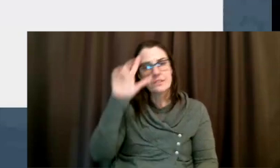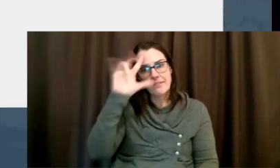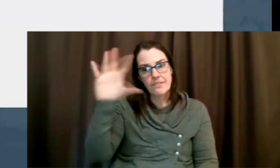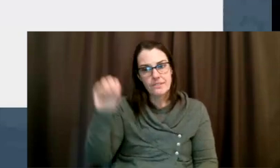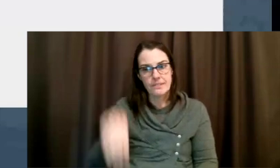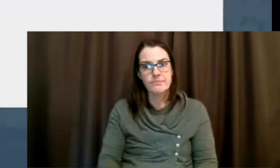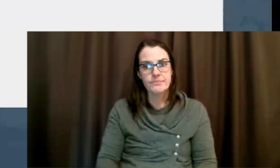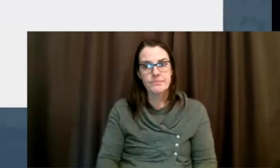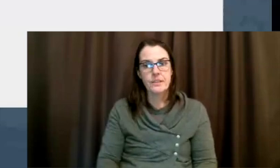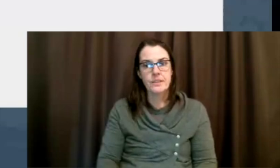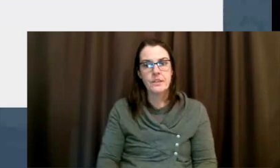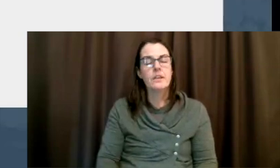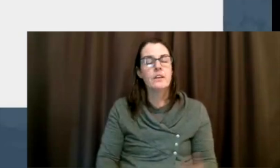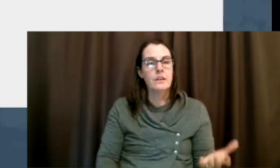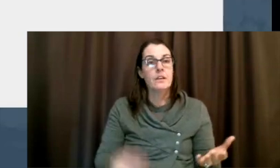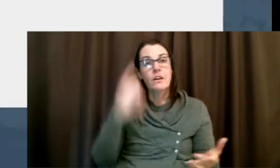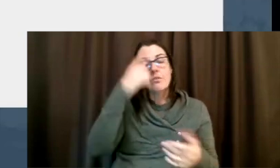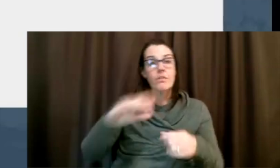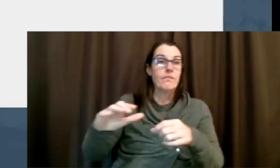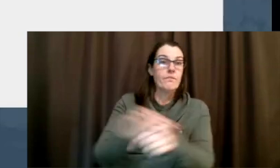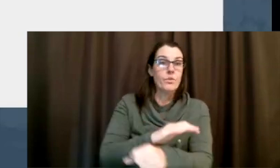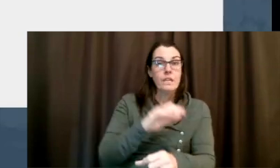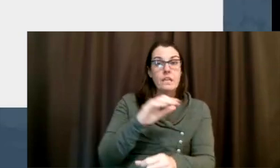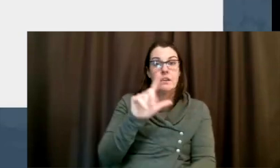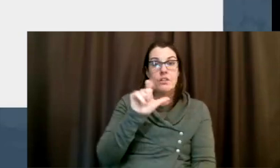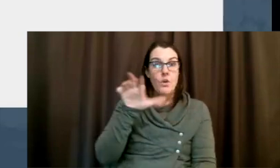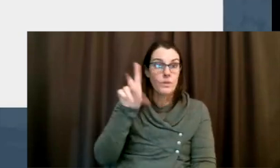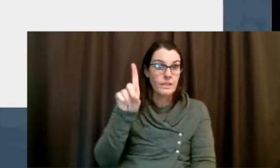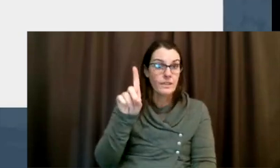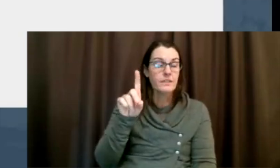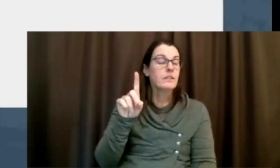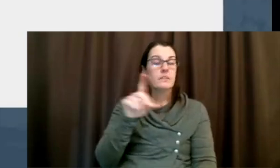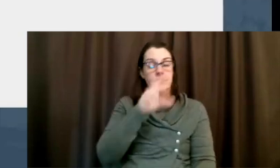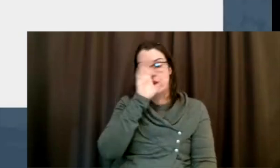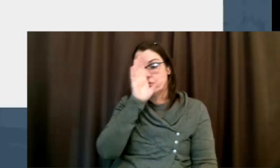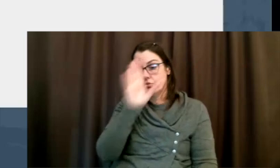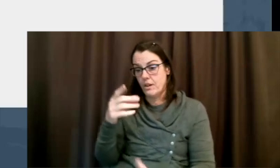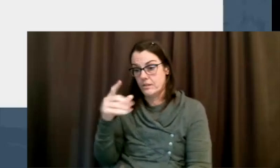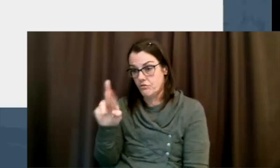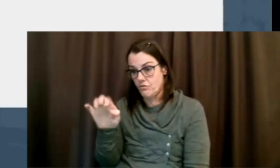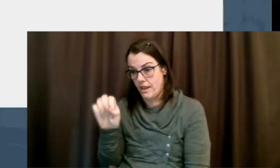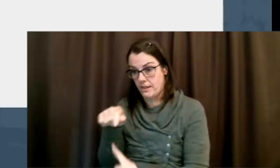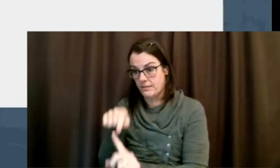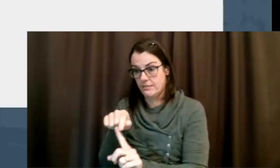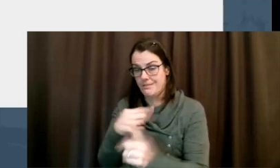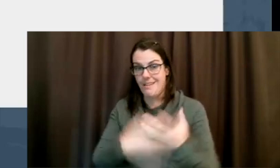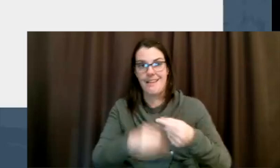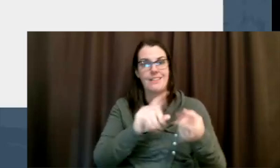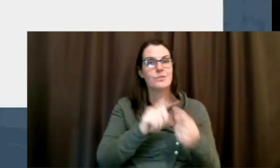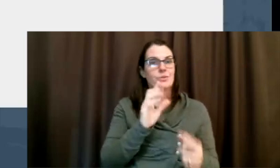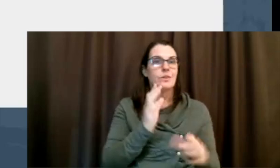to determine the fully loaded cost rate, we take the direct rate and add it to the overhead rate, right? So we